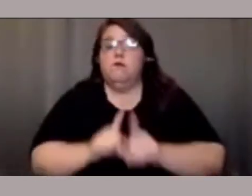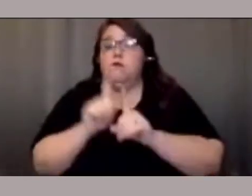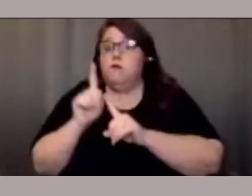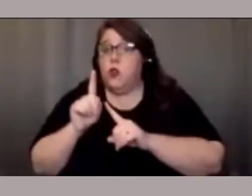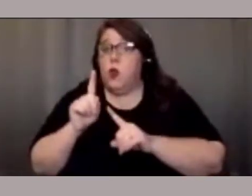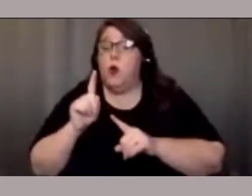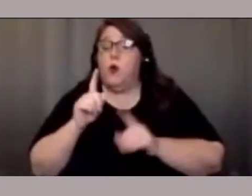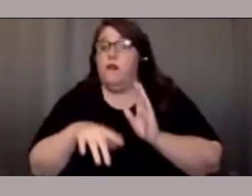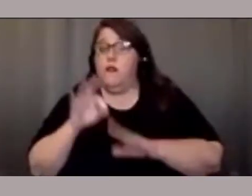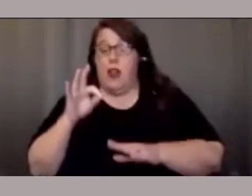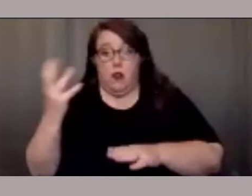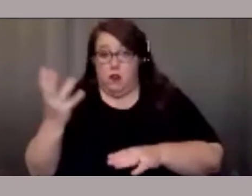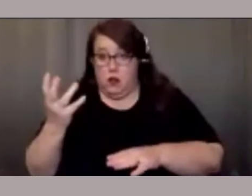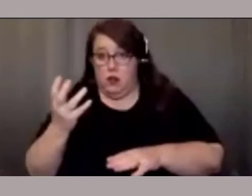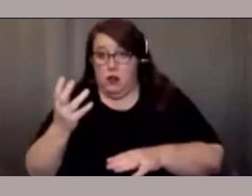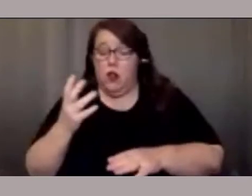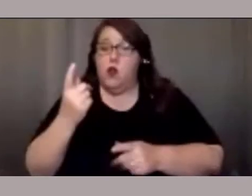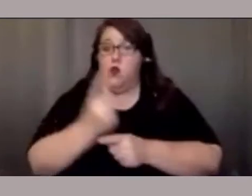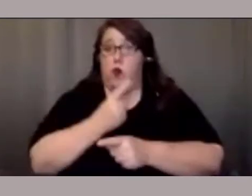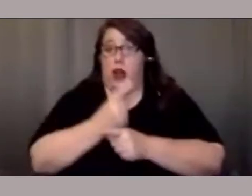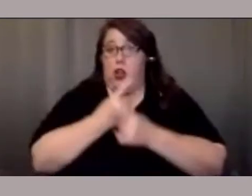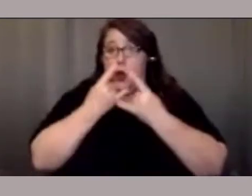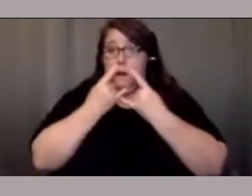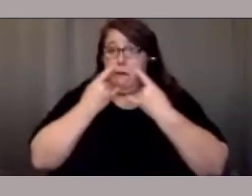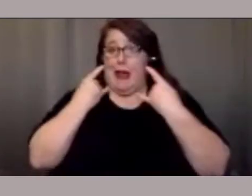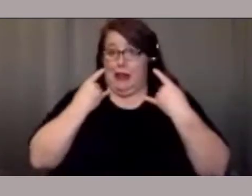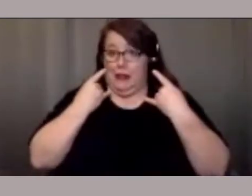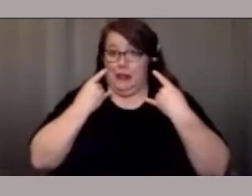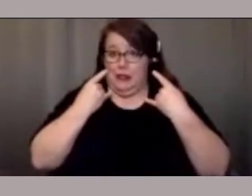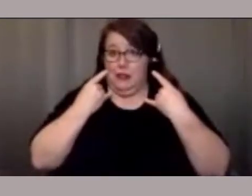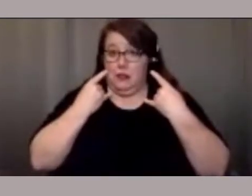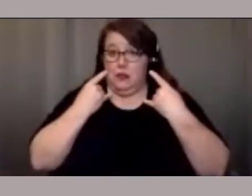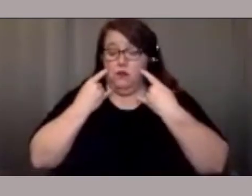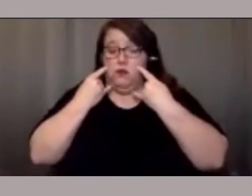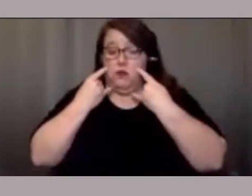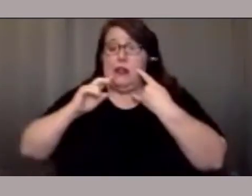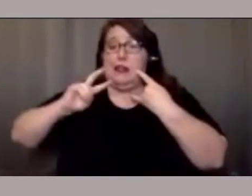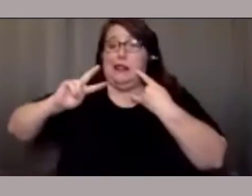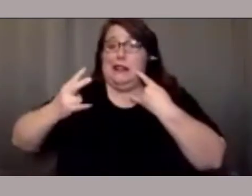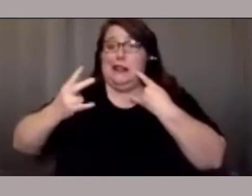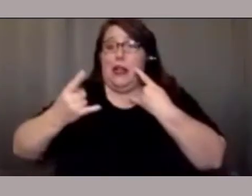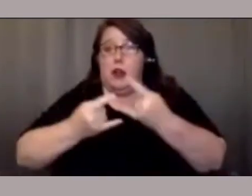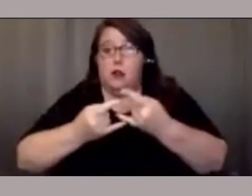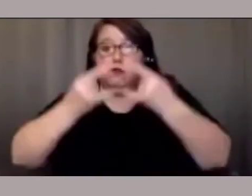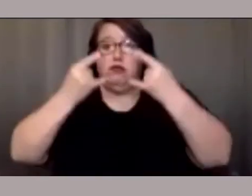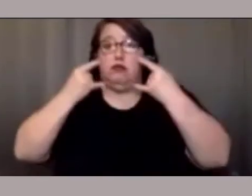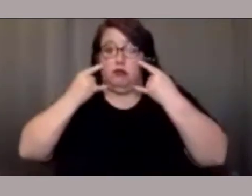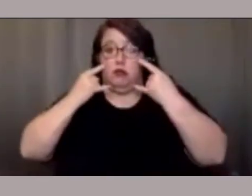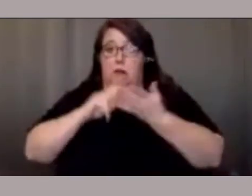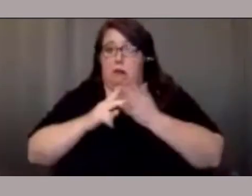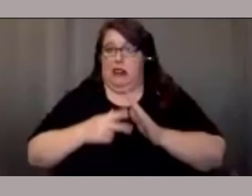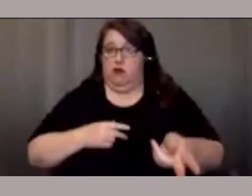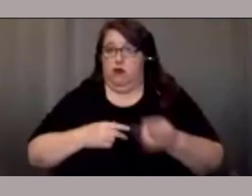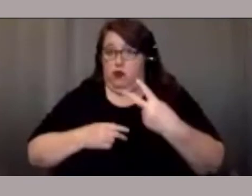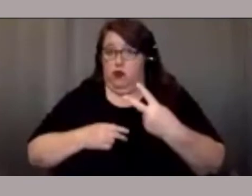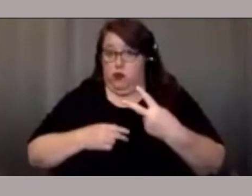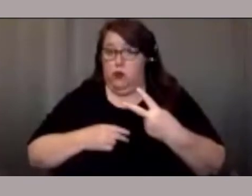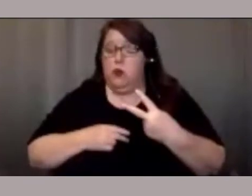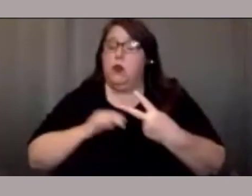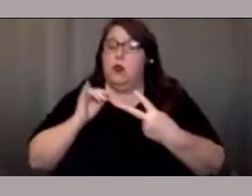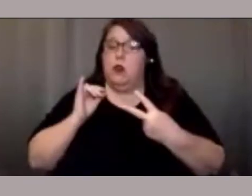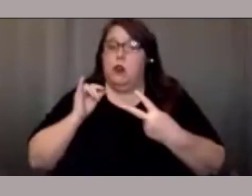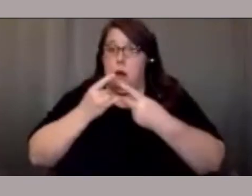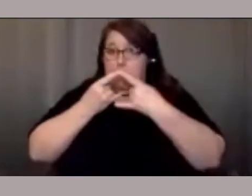mask and wore a second mask on top of it, this would also help make sure that